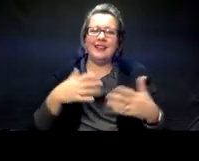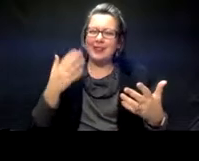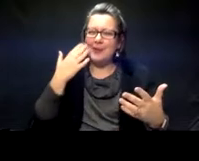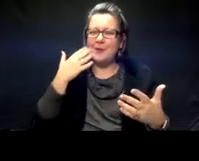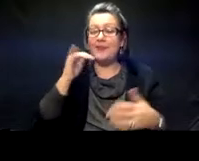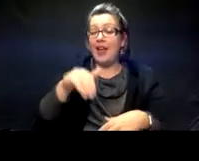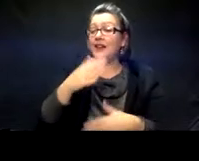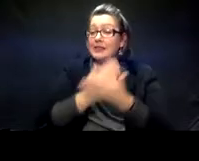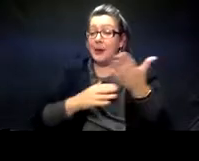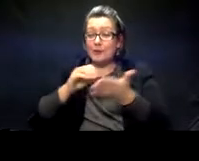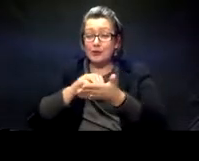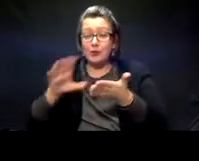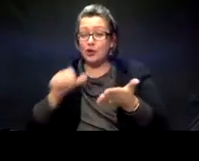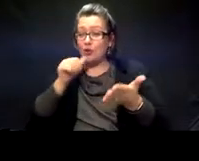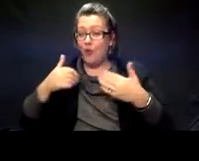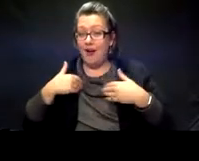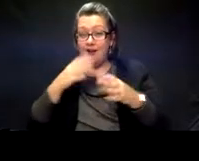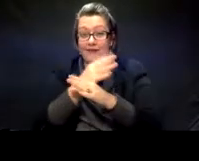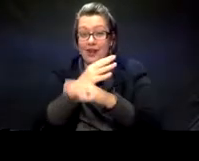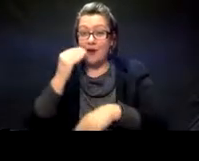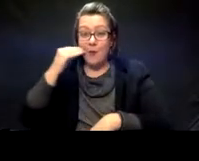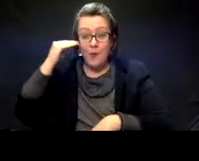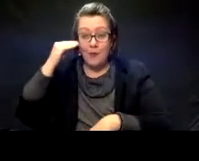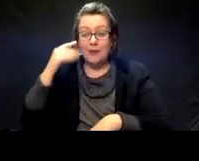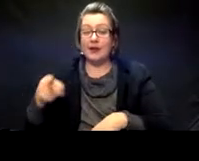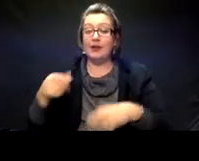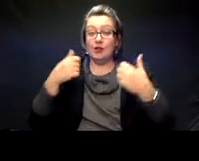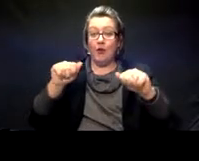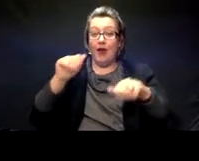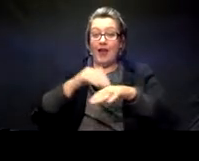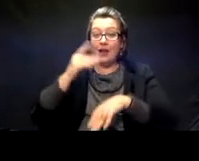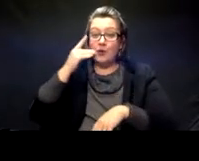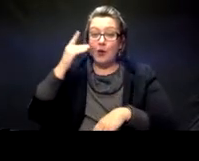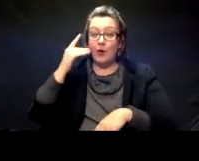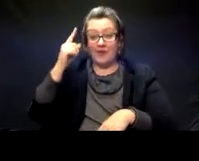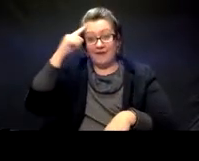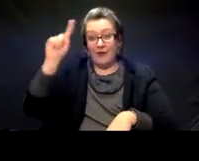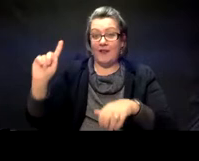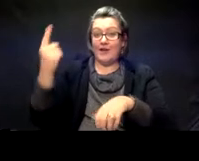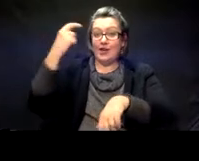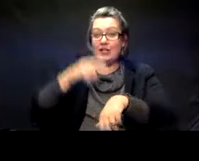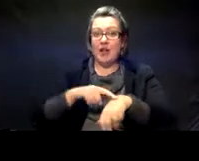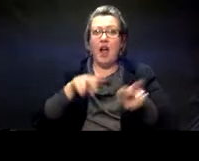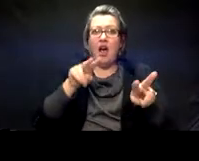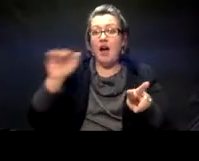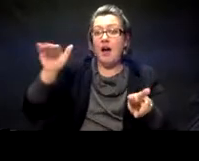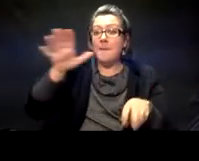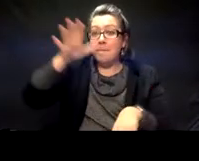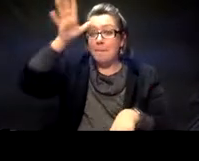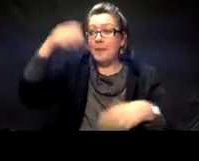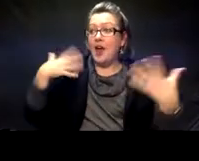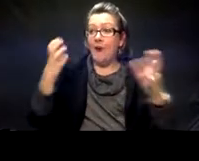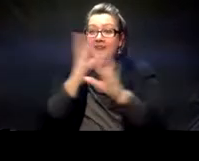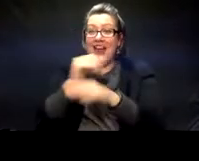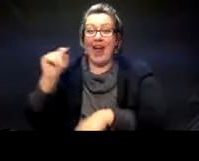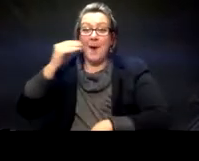phone. You know, it's, and some students don't have a video phone at home. So they try at the dorm for the first